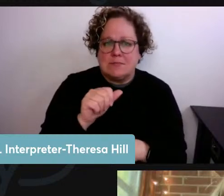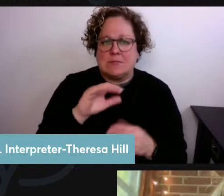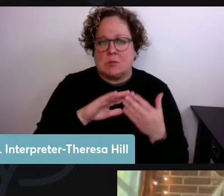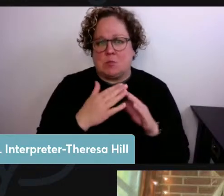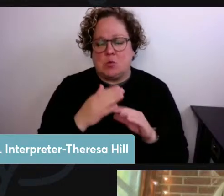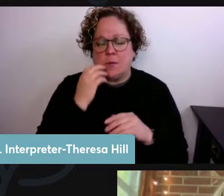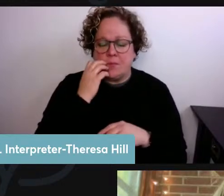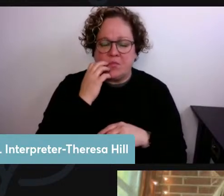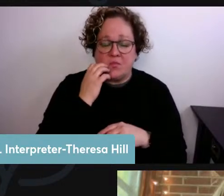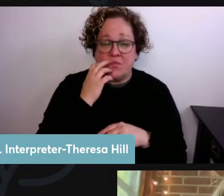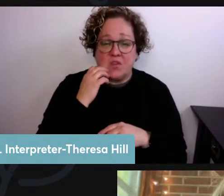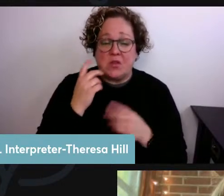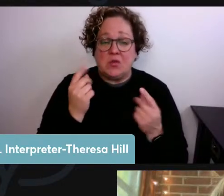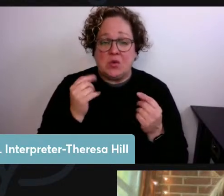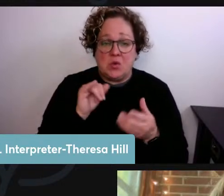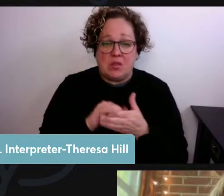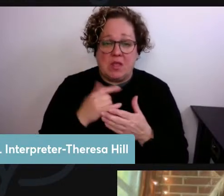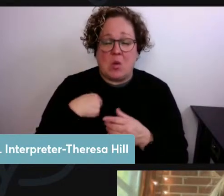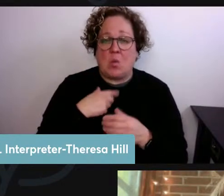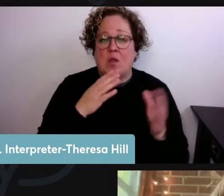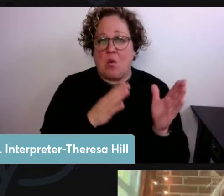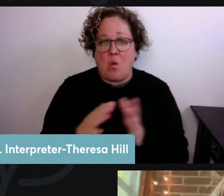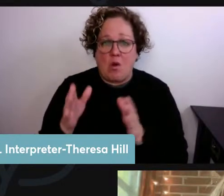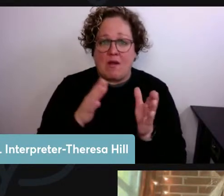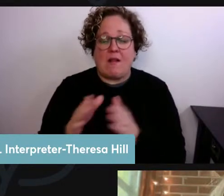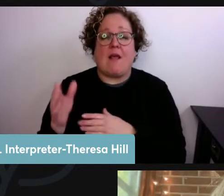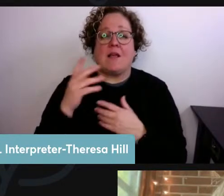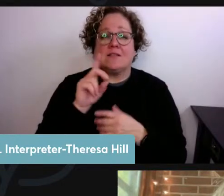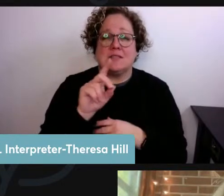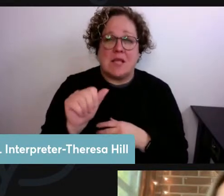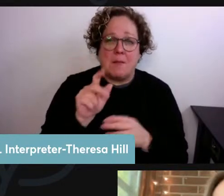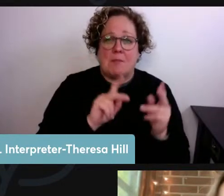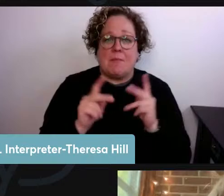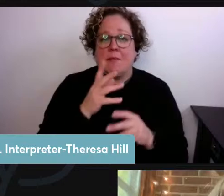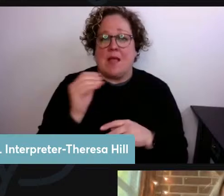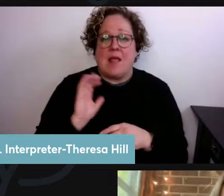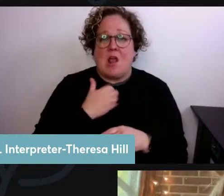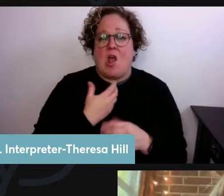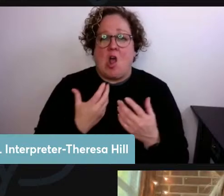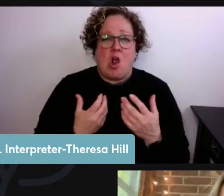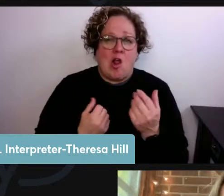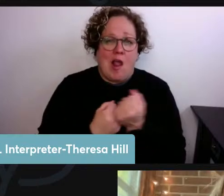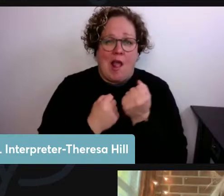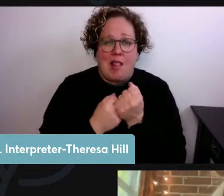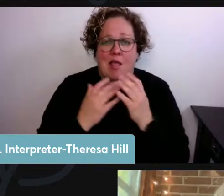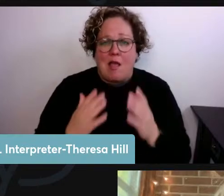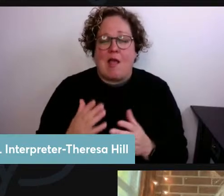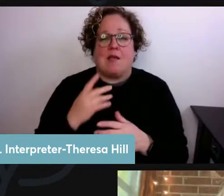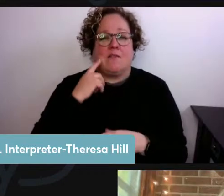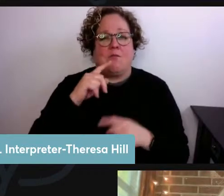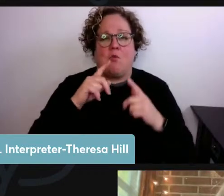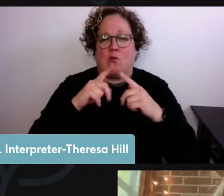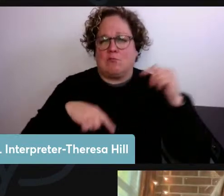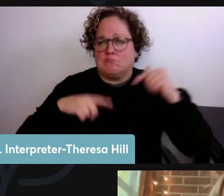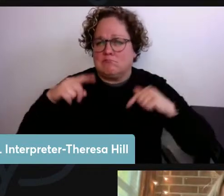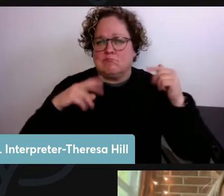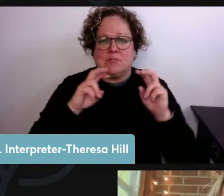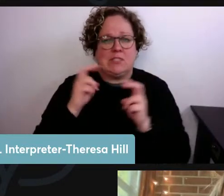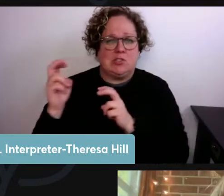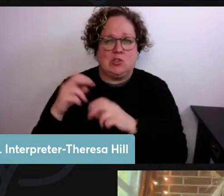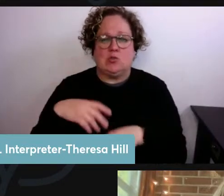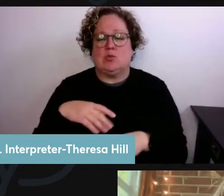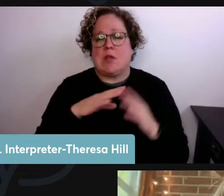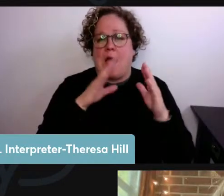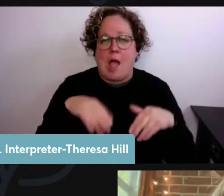we organize disabled people and our allies on a whole host of issues, things like housing,